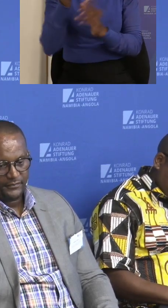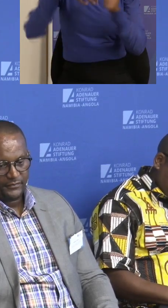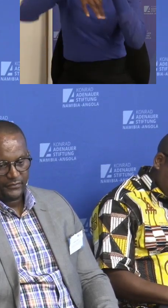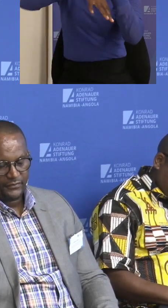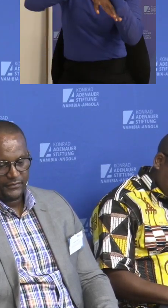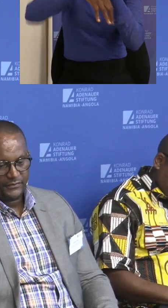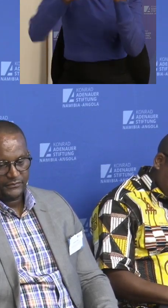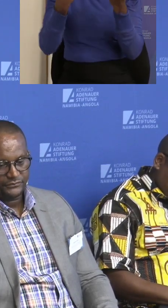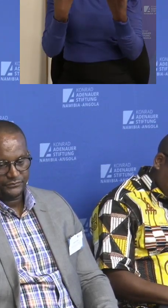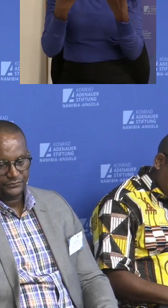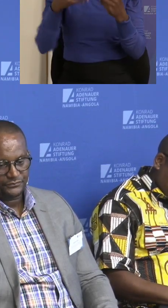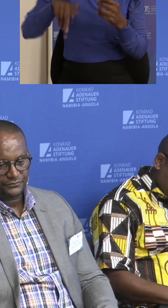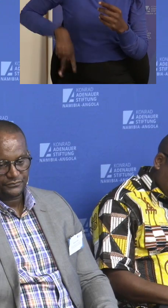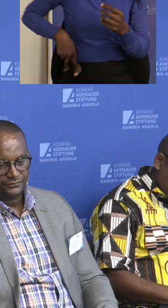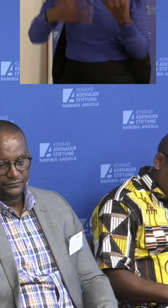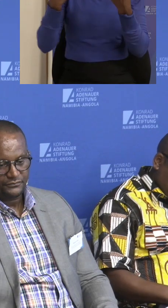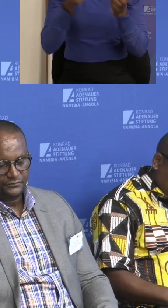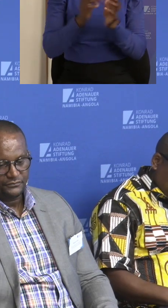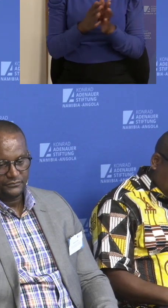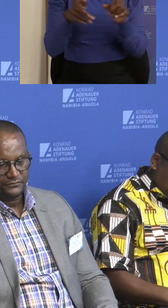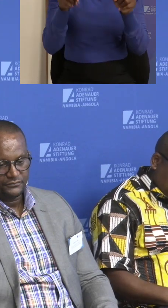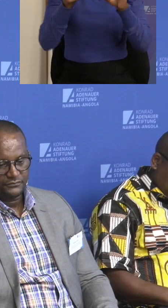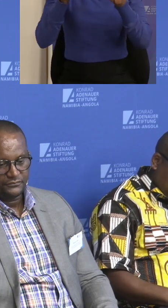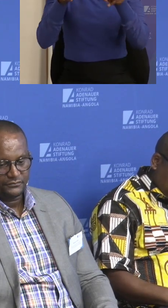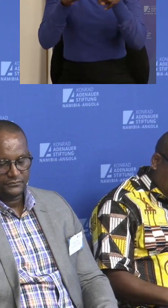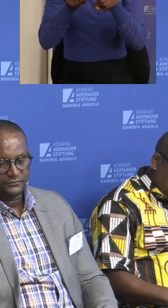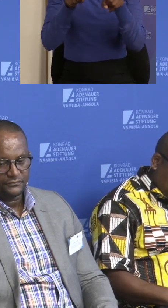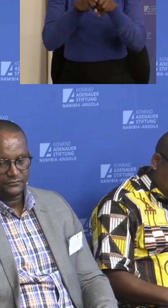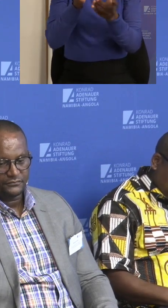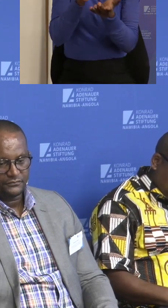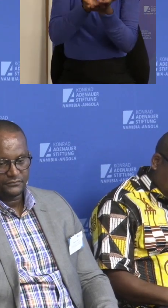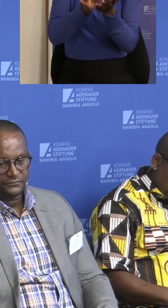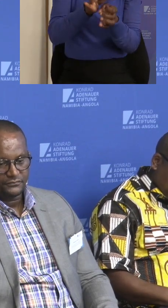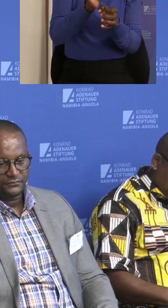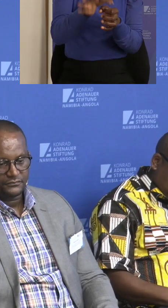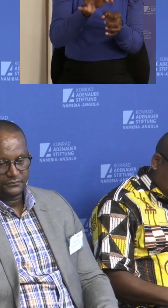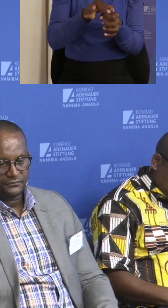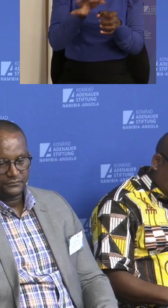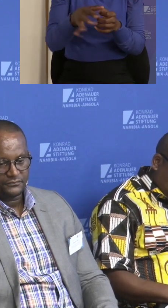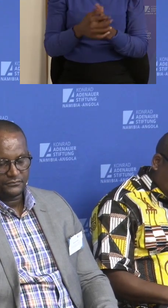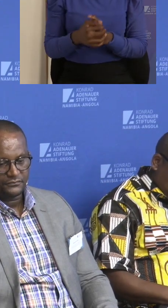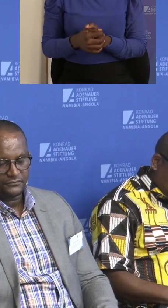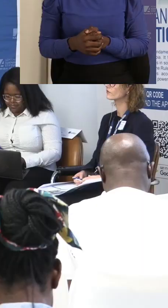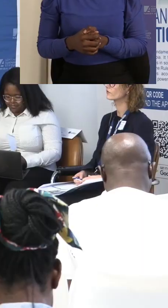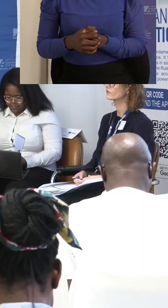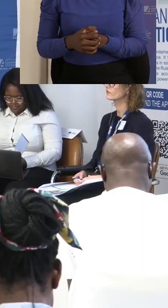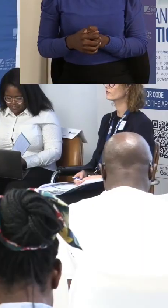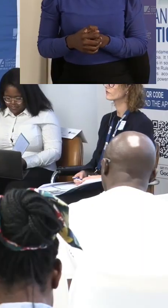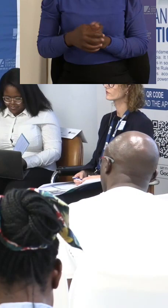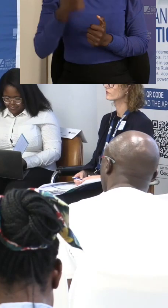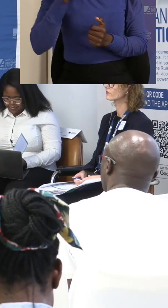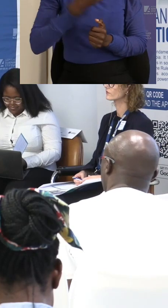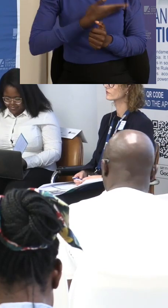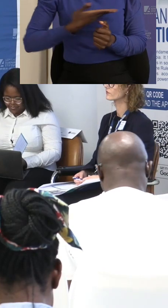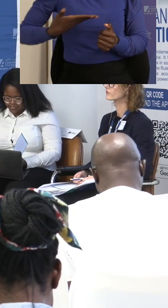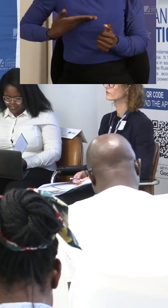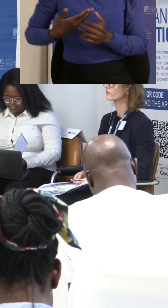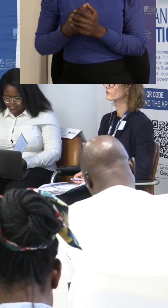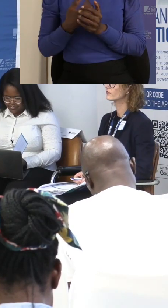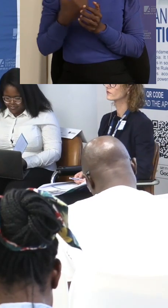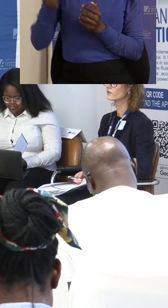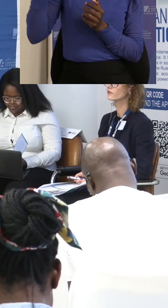fruits. Maybe one can compare education to this picture. Ladies and gentlemen, recently